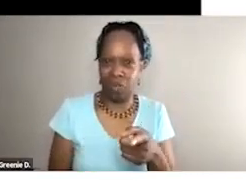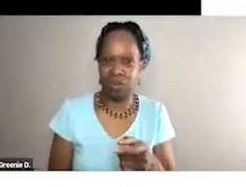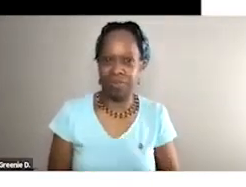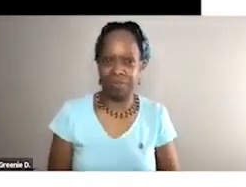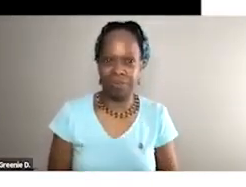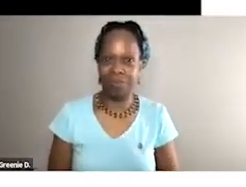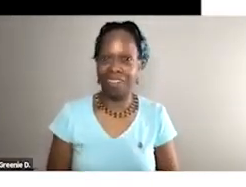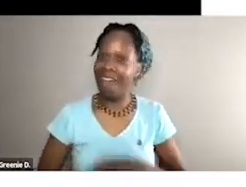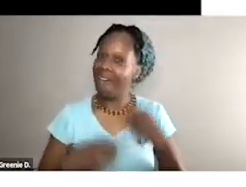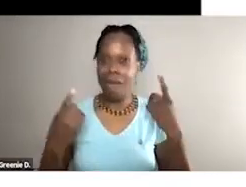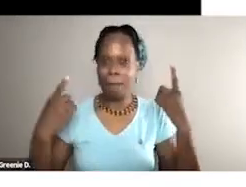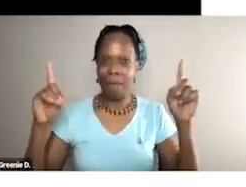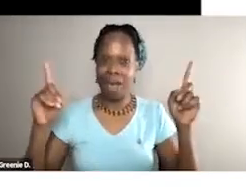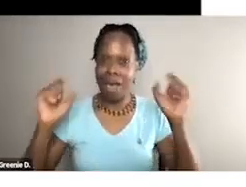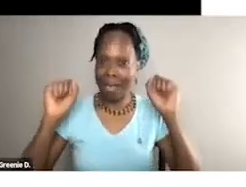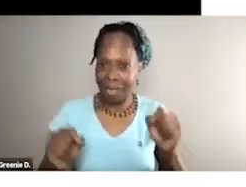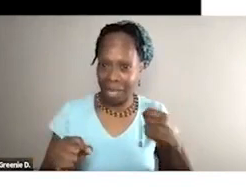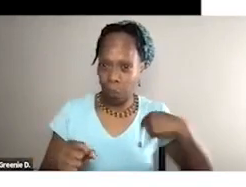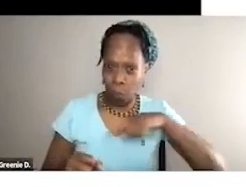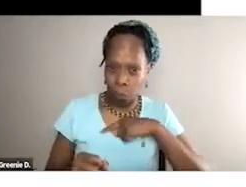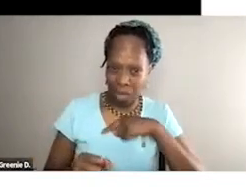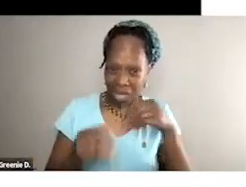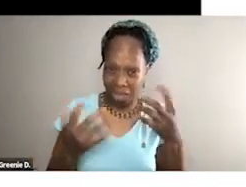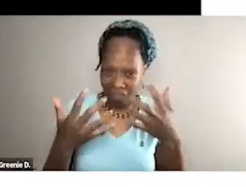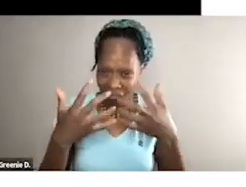Go. Can we make it in this one? Hi.